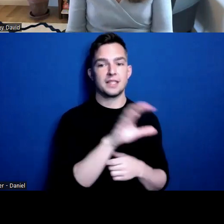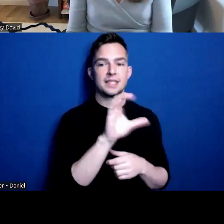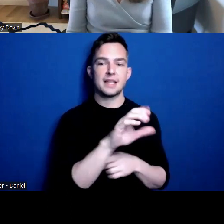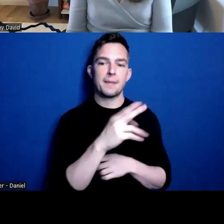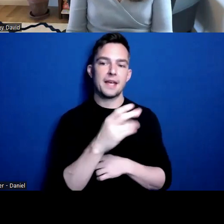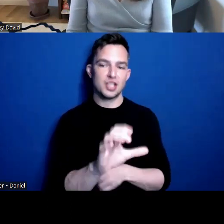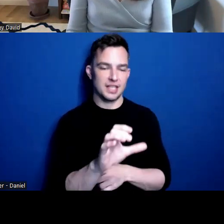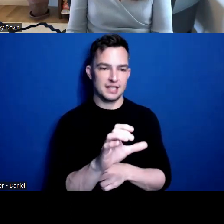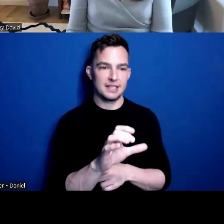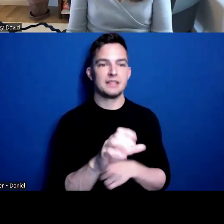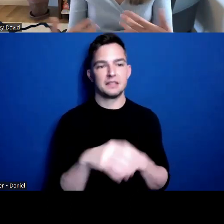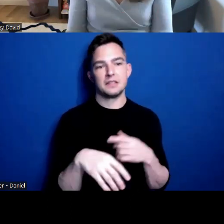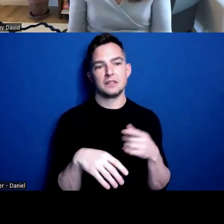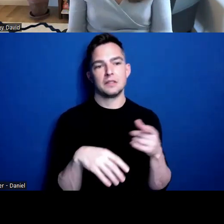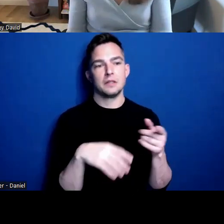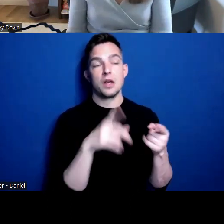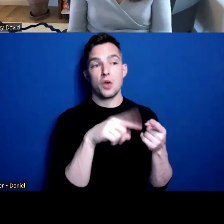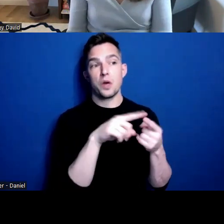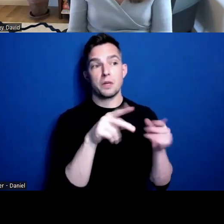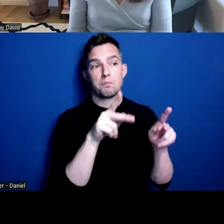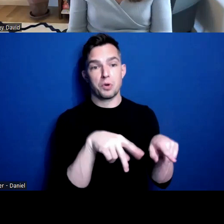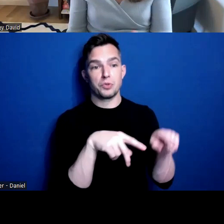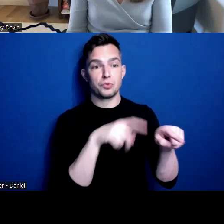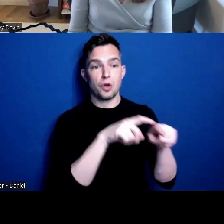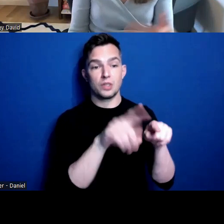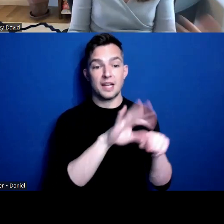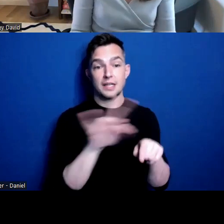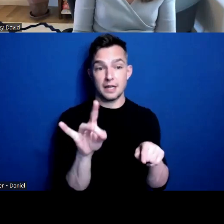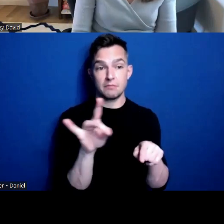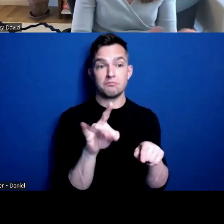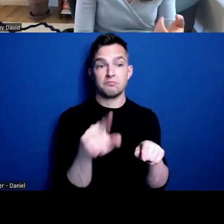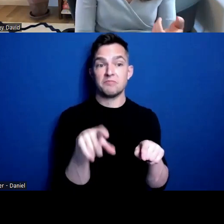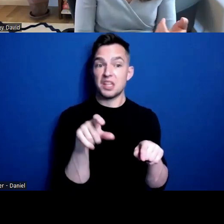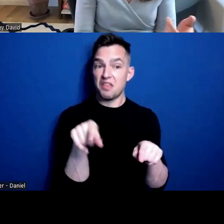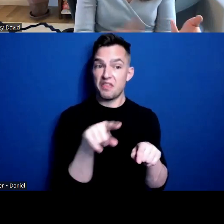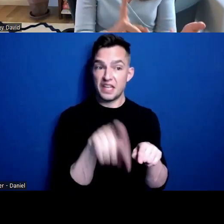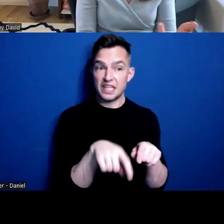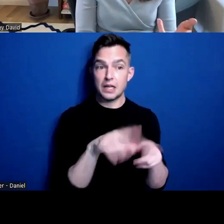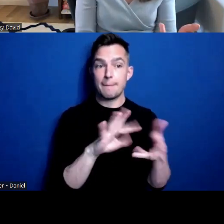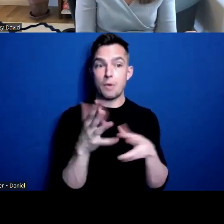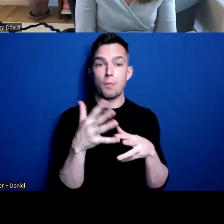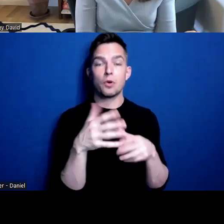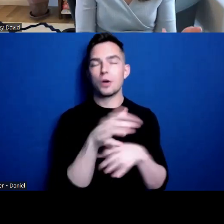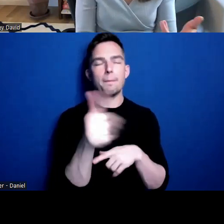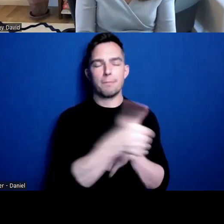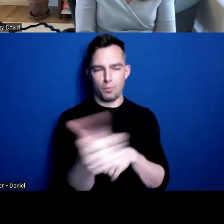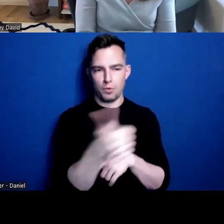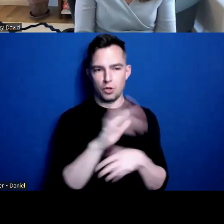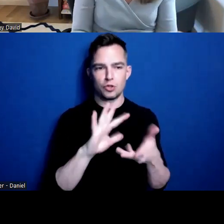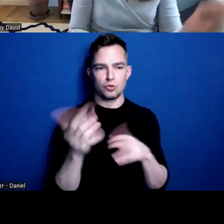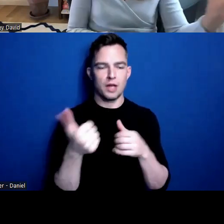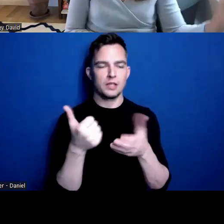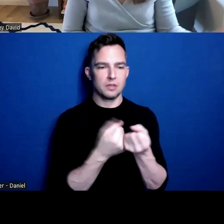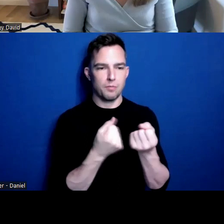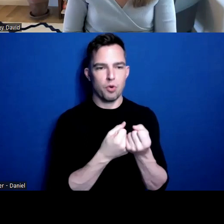CCBHC, and when an individual who calls 988 is in need of mobile crisis or crisis stabilization and so